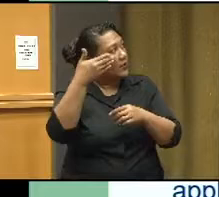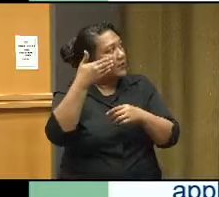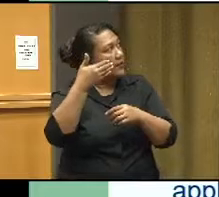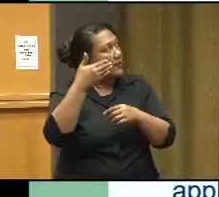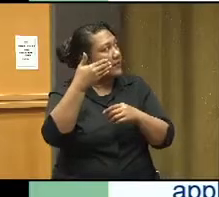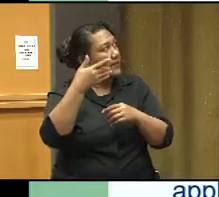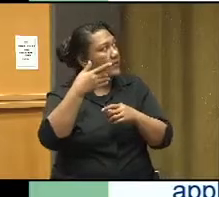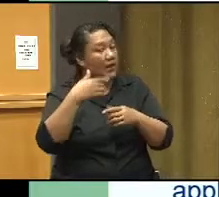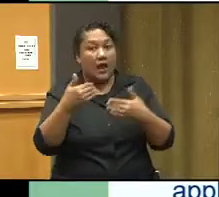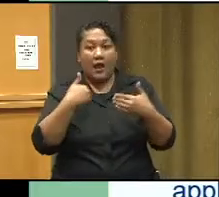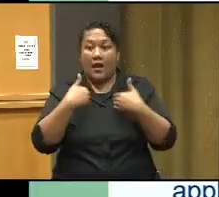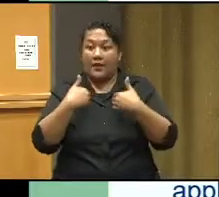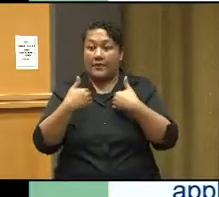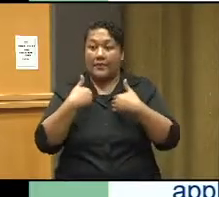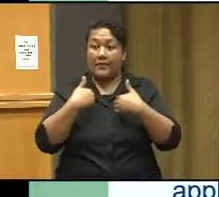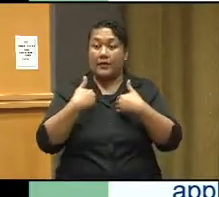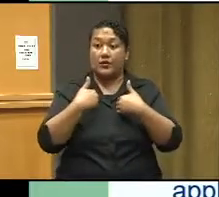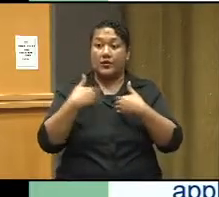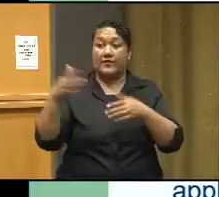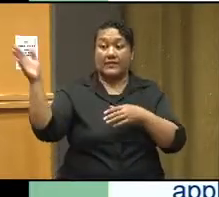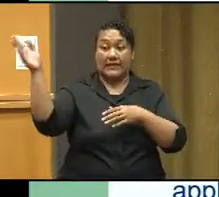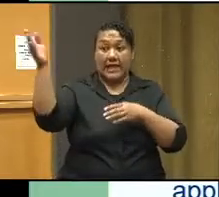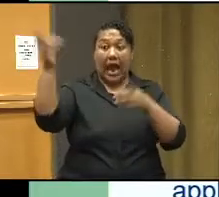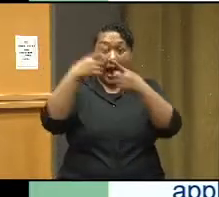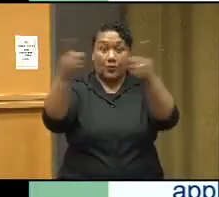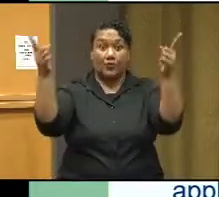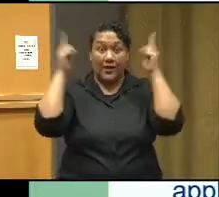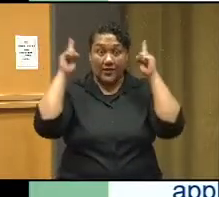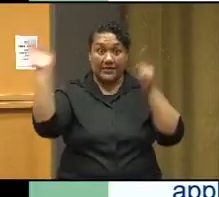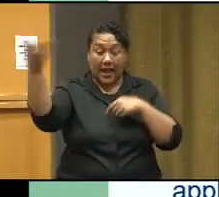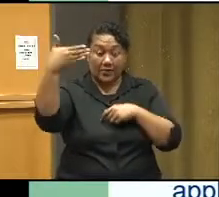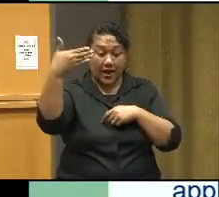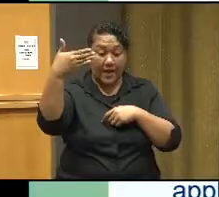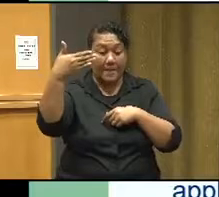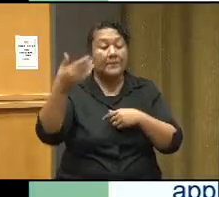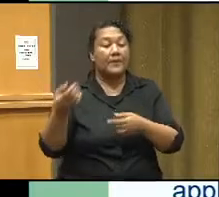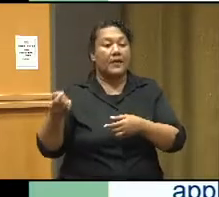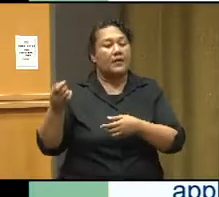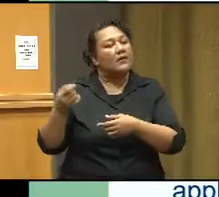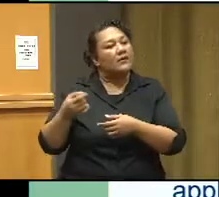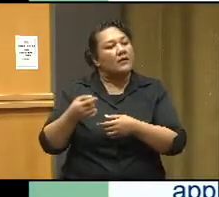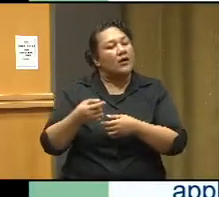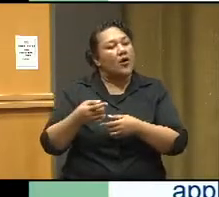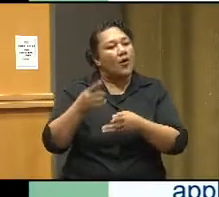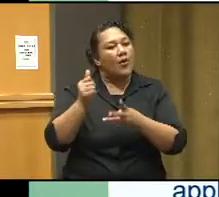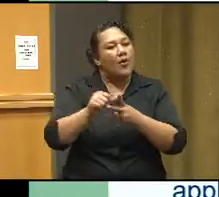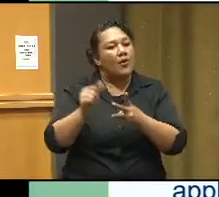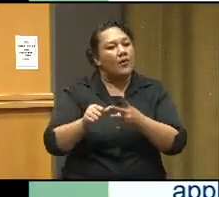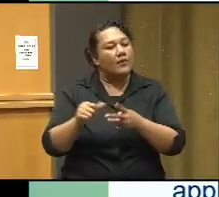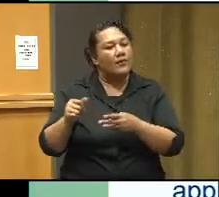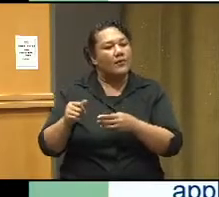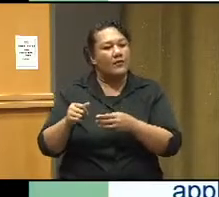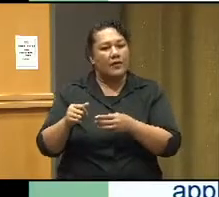university graduate outcomes. Communication, develop very good skills, presentation, etc. Come up